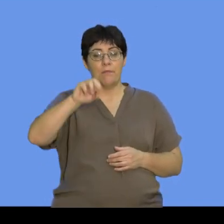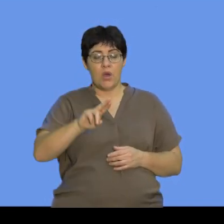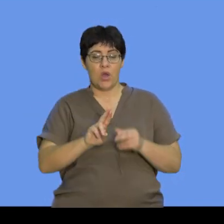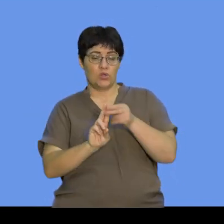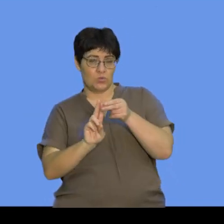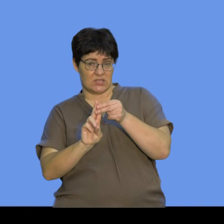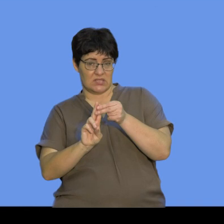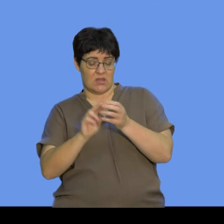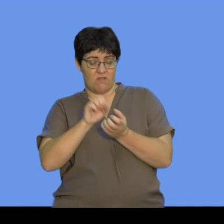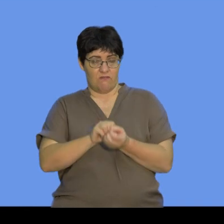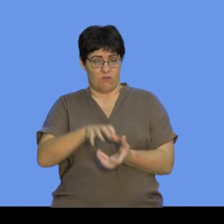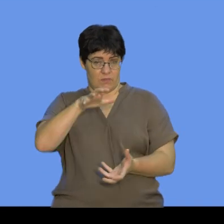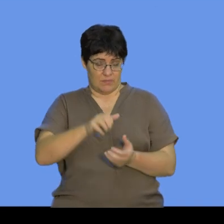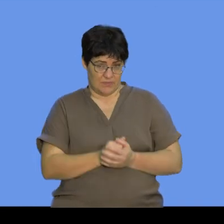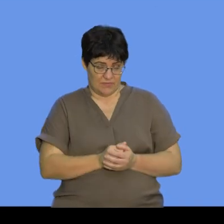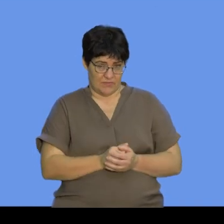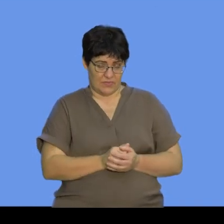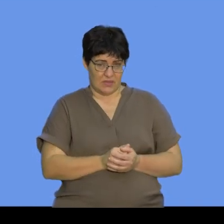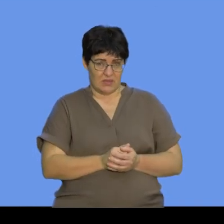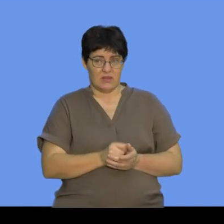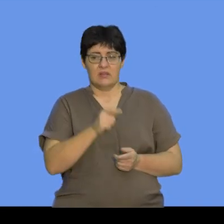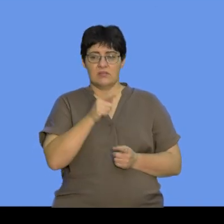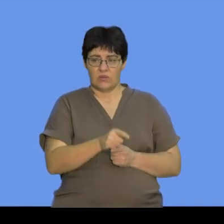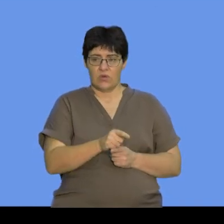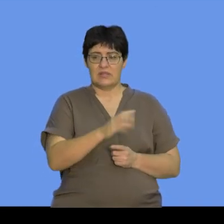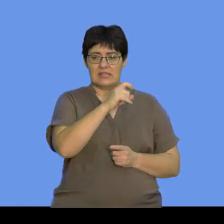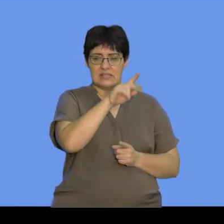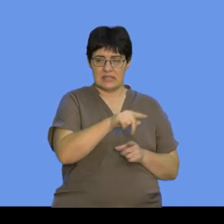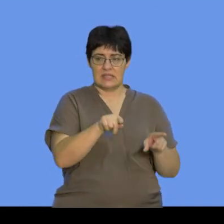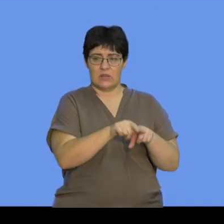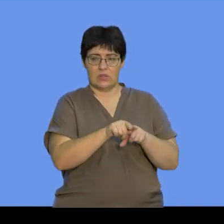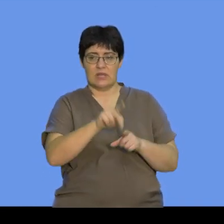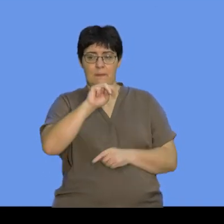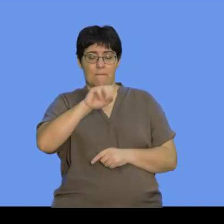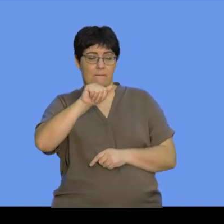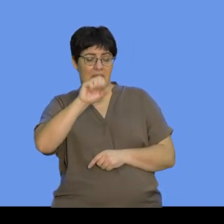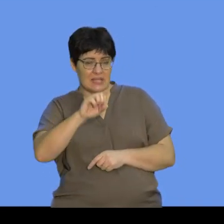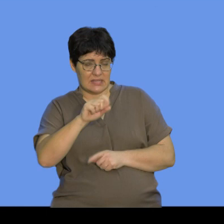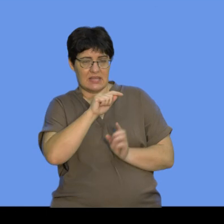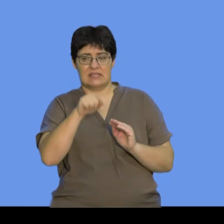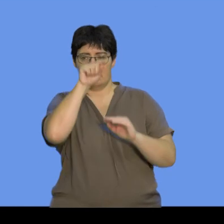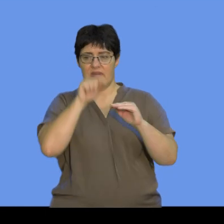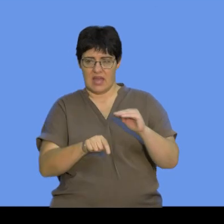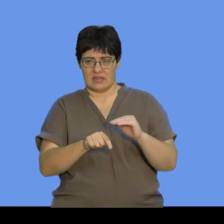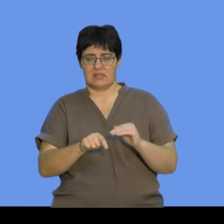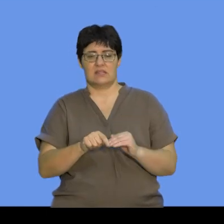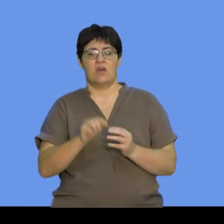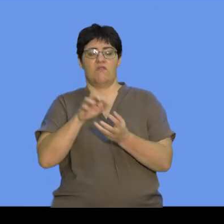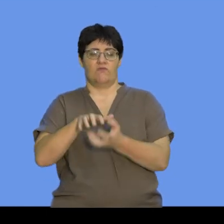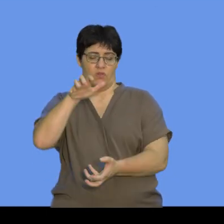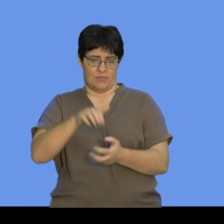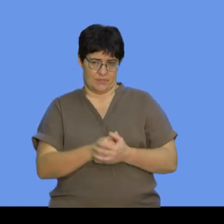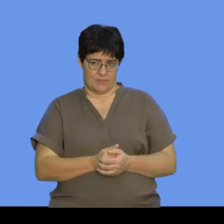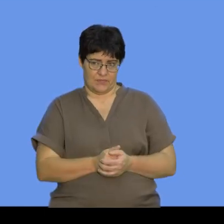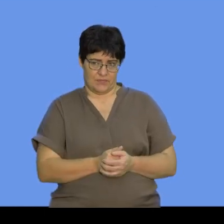we can say density is equals to mass divided by volume. Okay, so we would also put it in this form if we